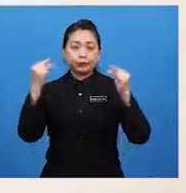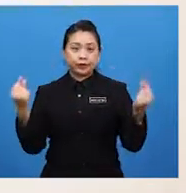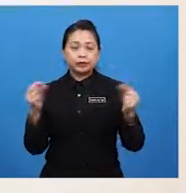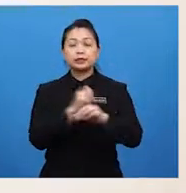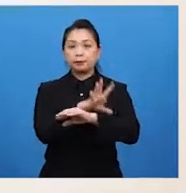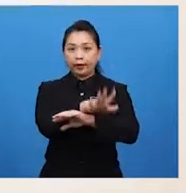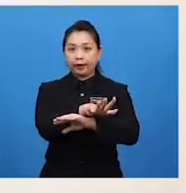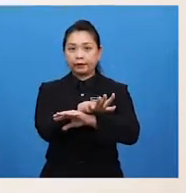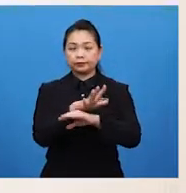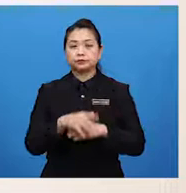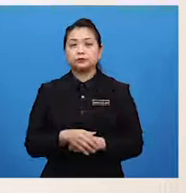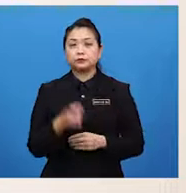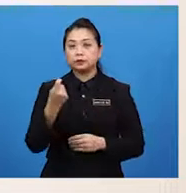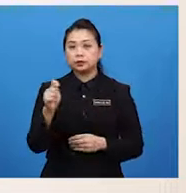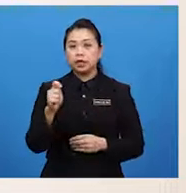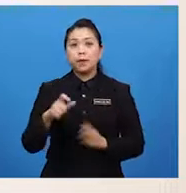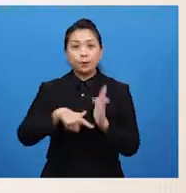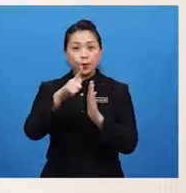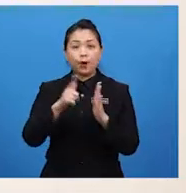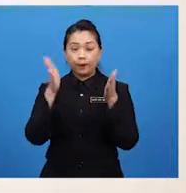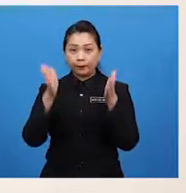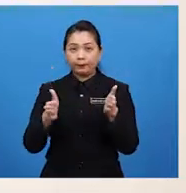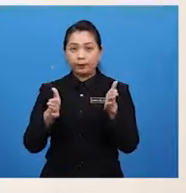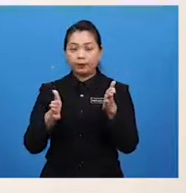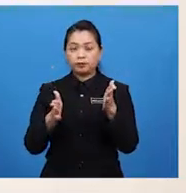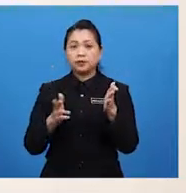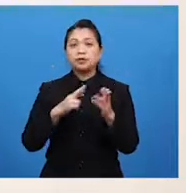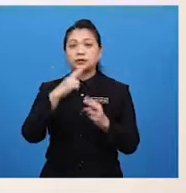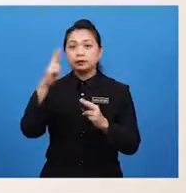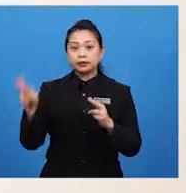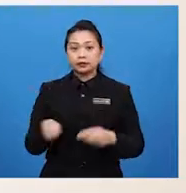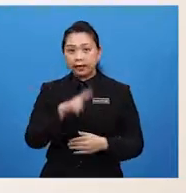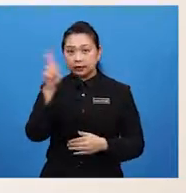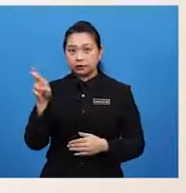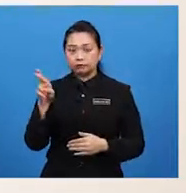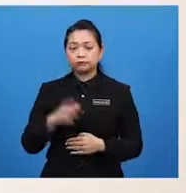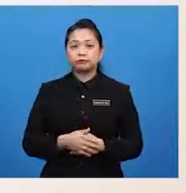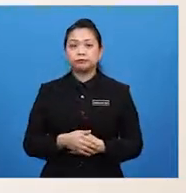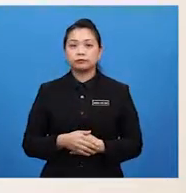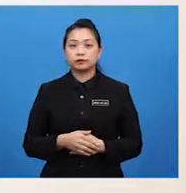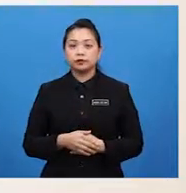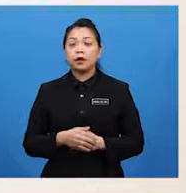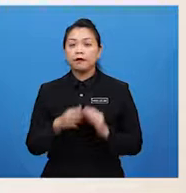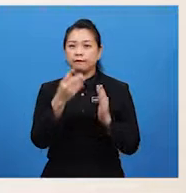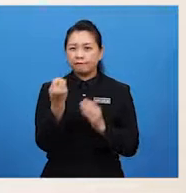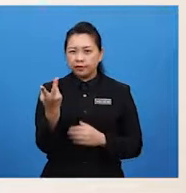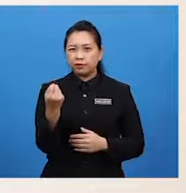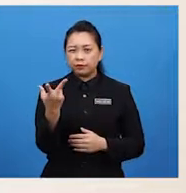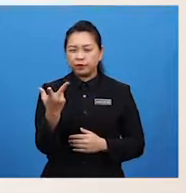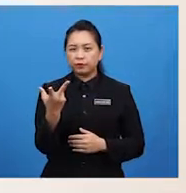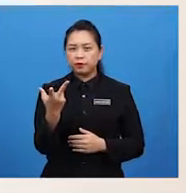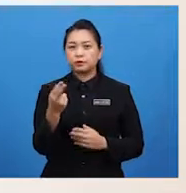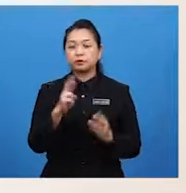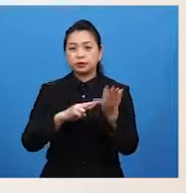the impact. If more people recycle and reuse old items, fewer resources need to be